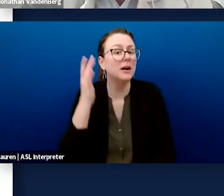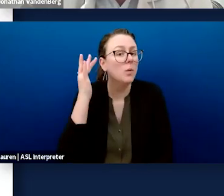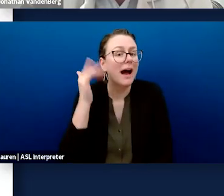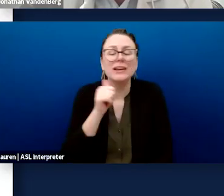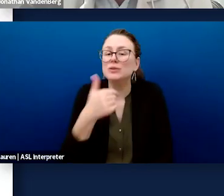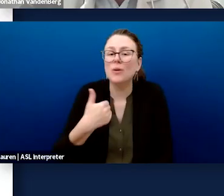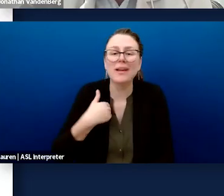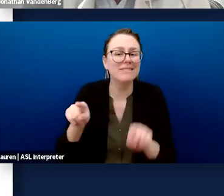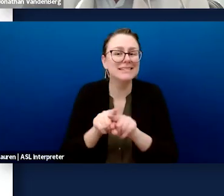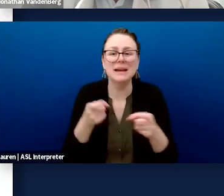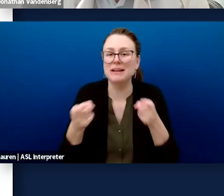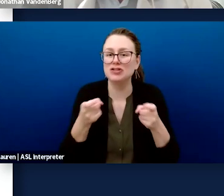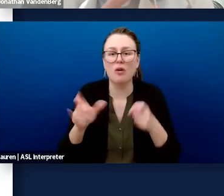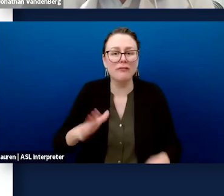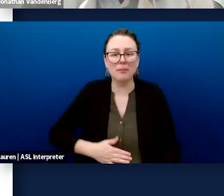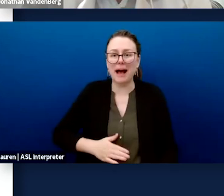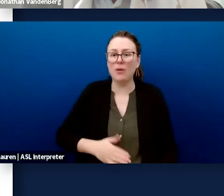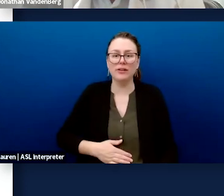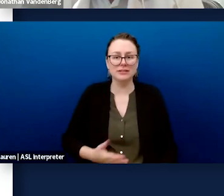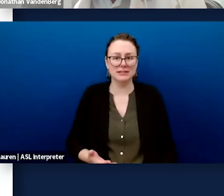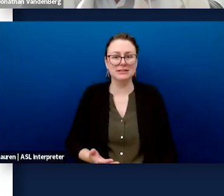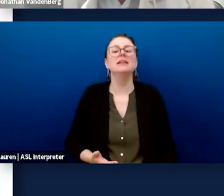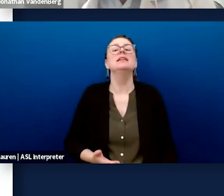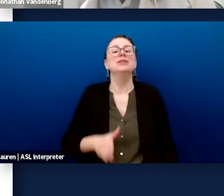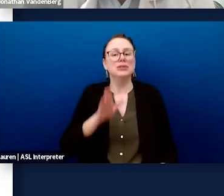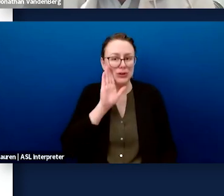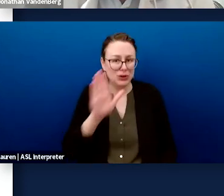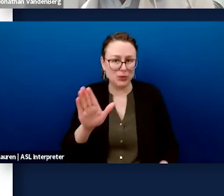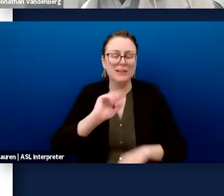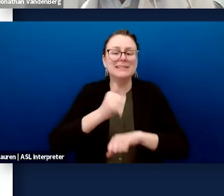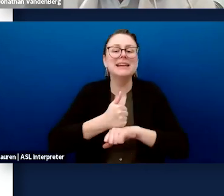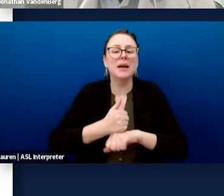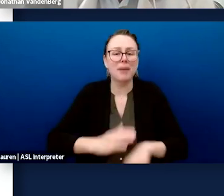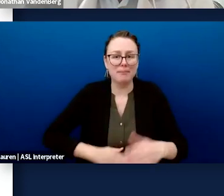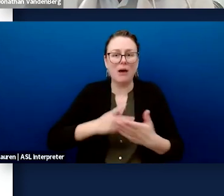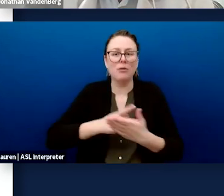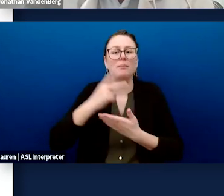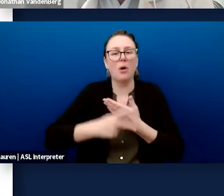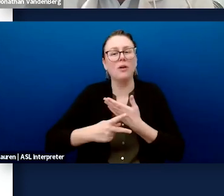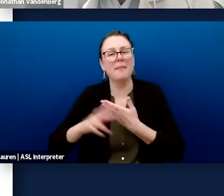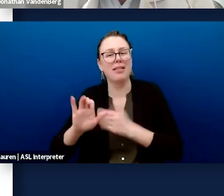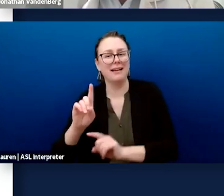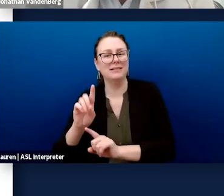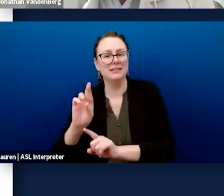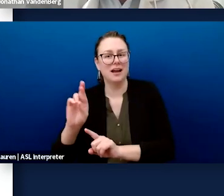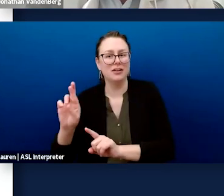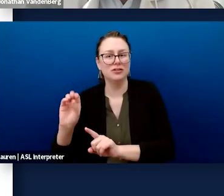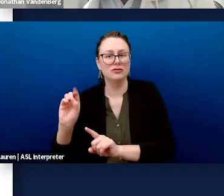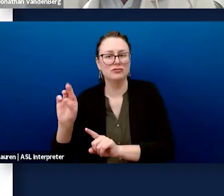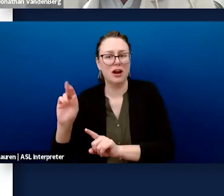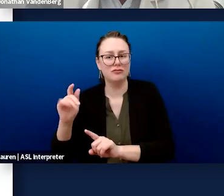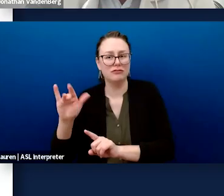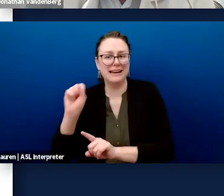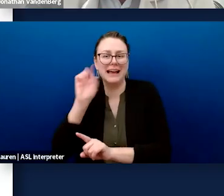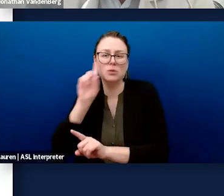as much control of your bowels. And so that's when we get into more of the bowel programs that Dr. Rodriguez is going to talk about.